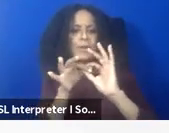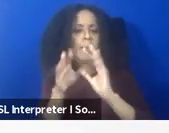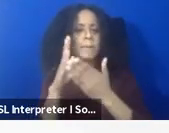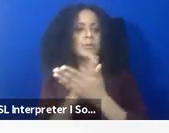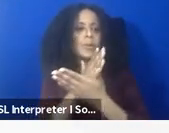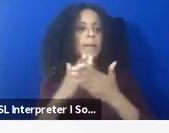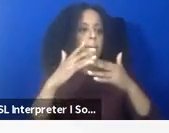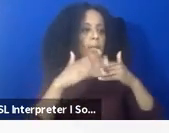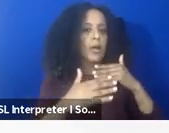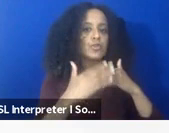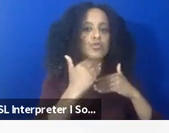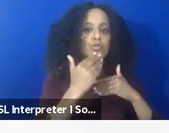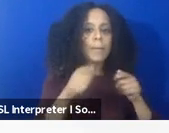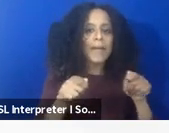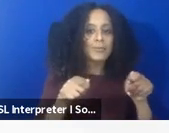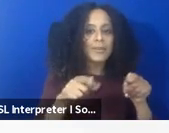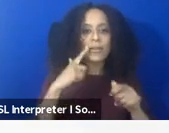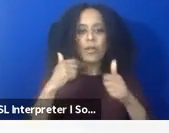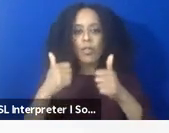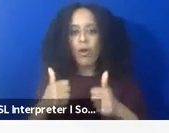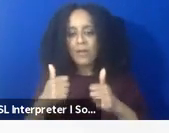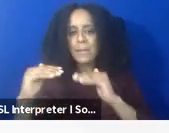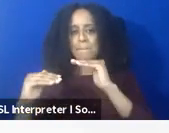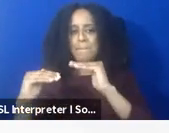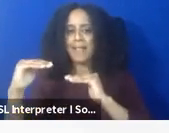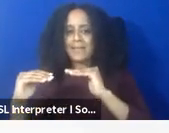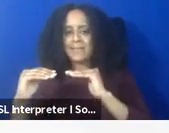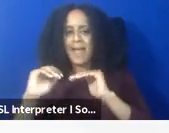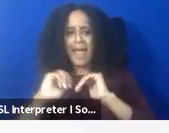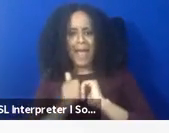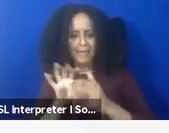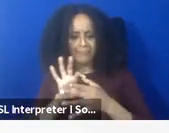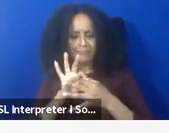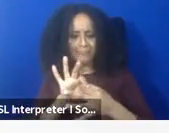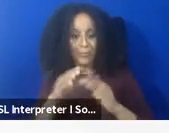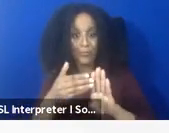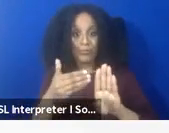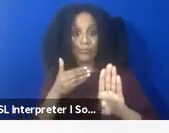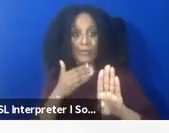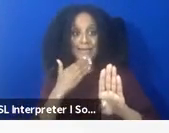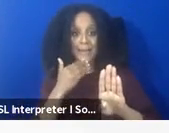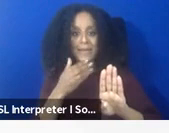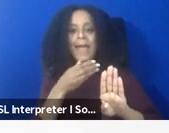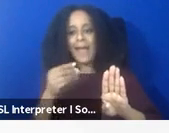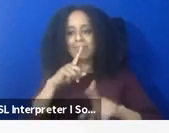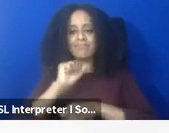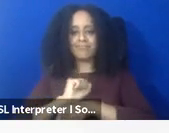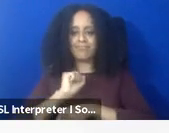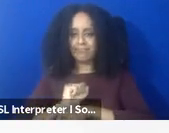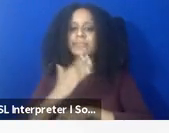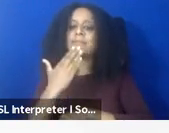sugar management, hearing loss, and balance as it relates to both prediabetes and